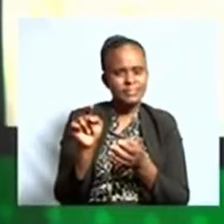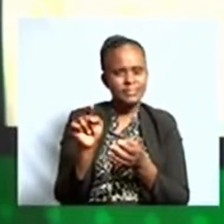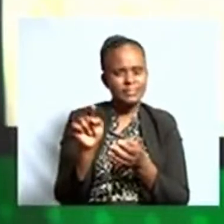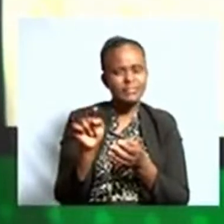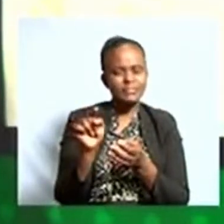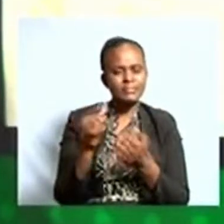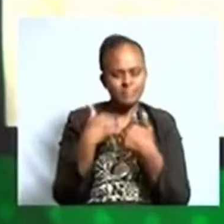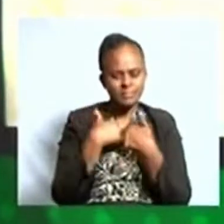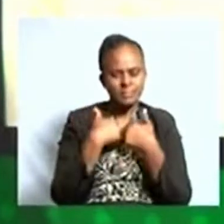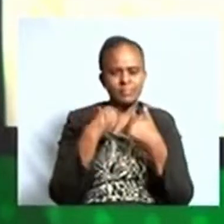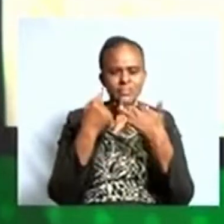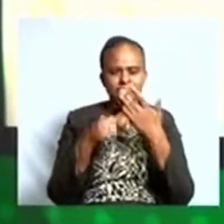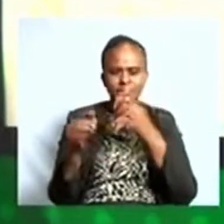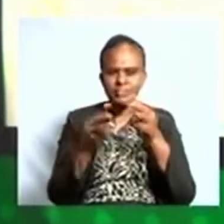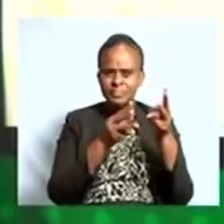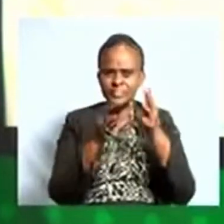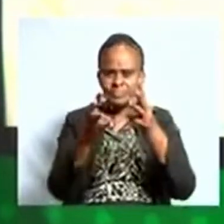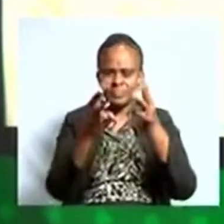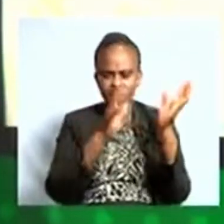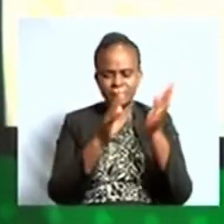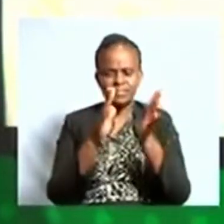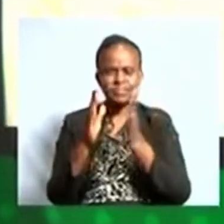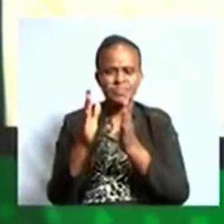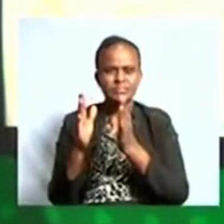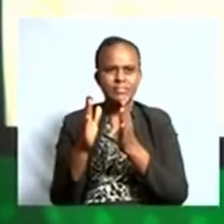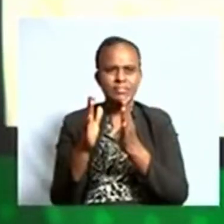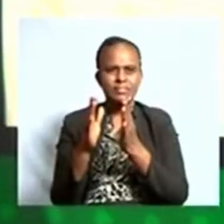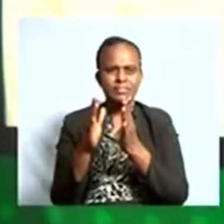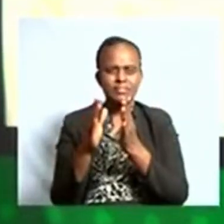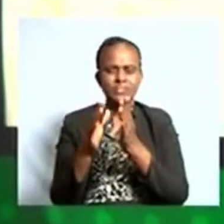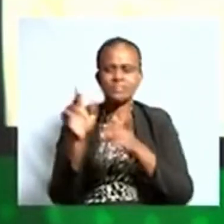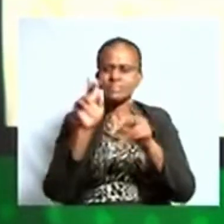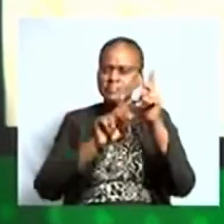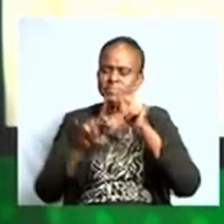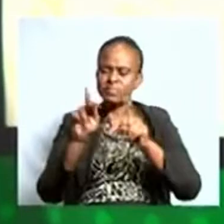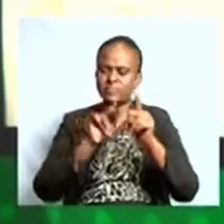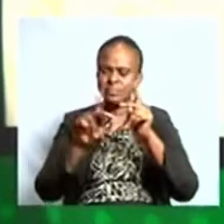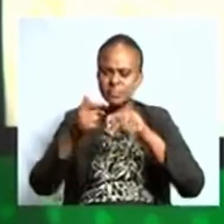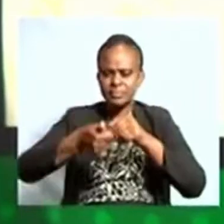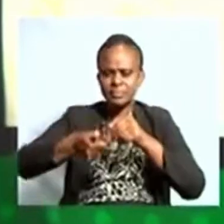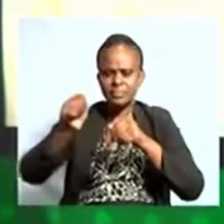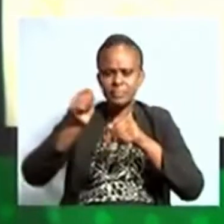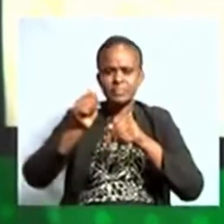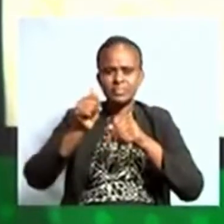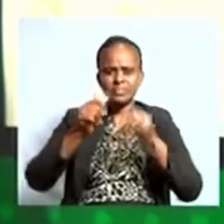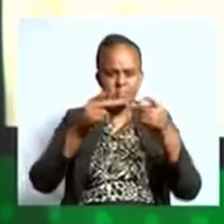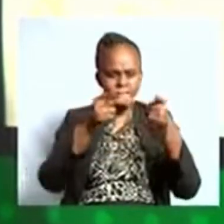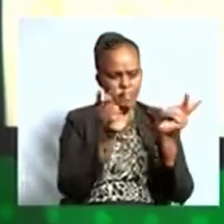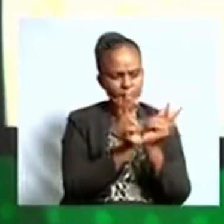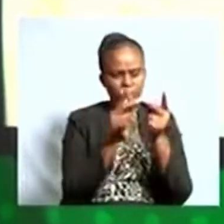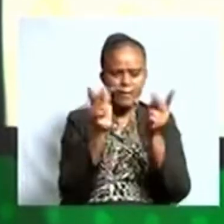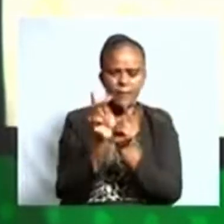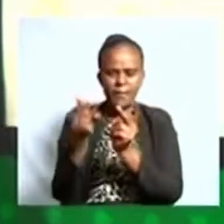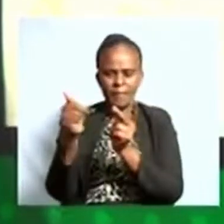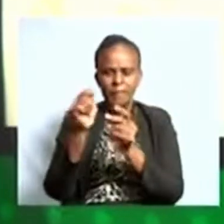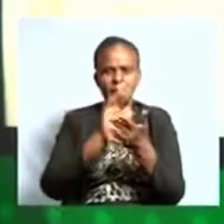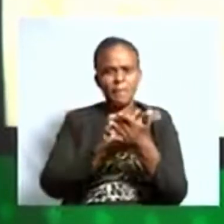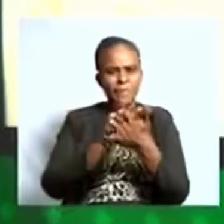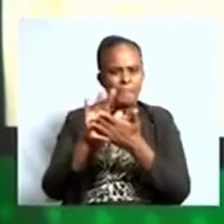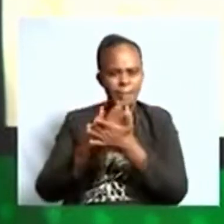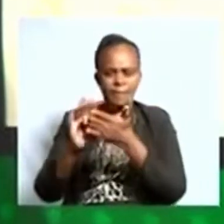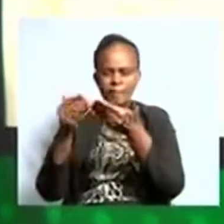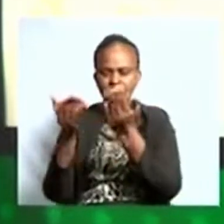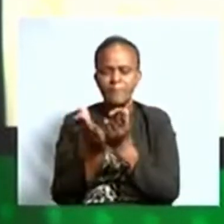they've come up with a model where the people, where they are, the places where they clean